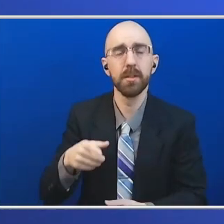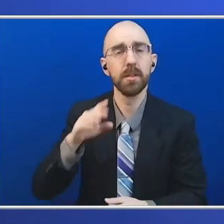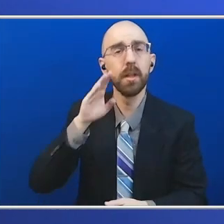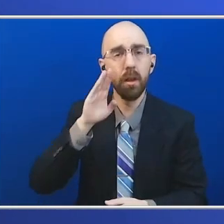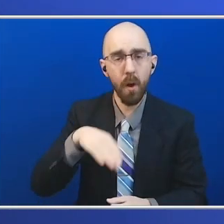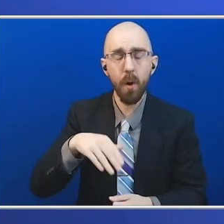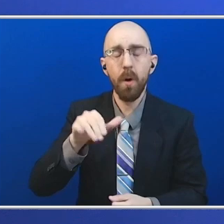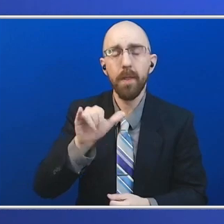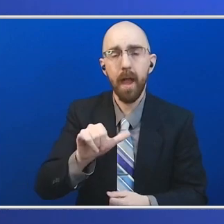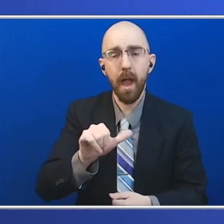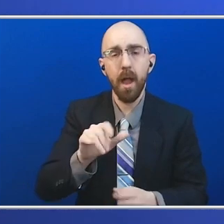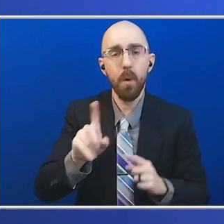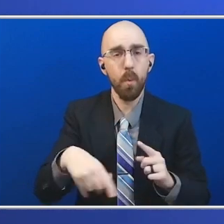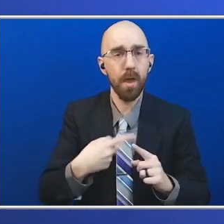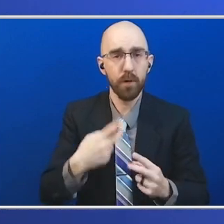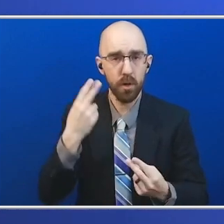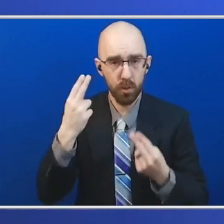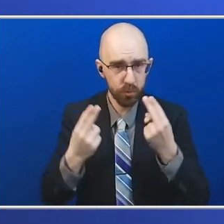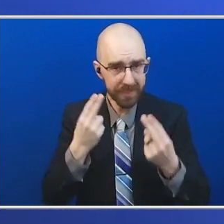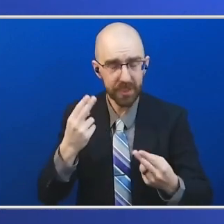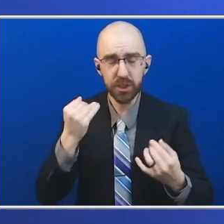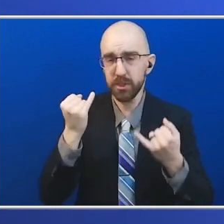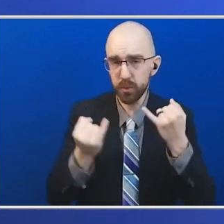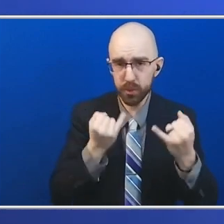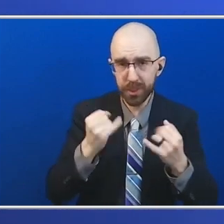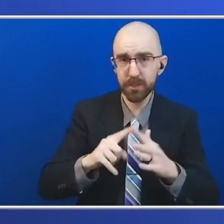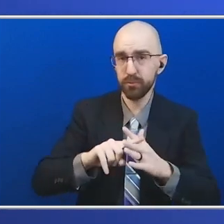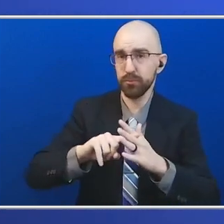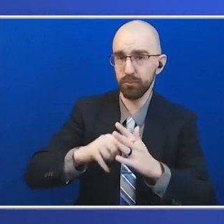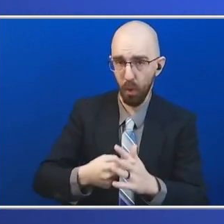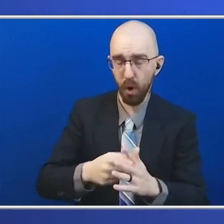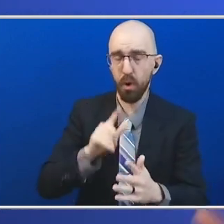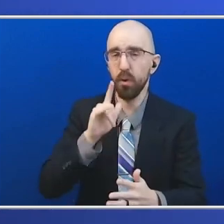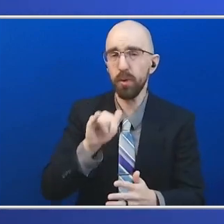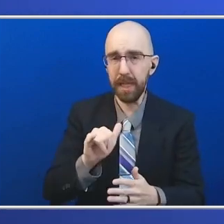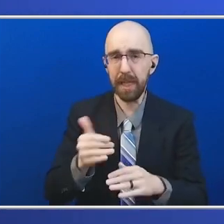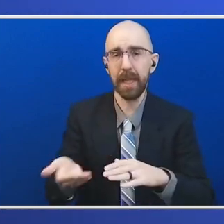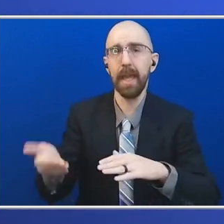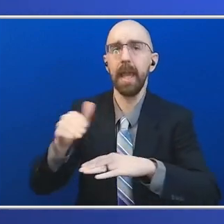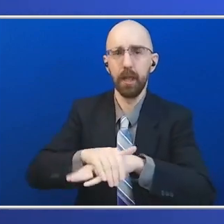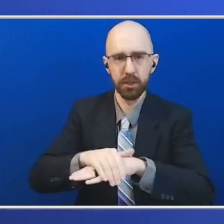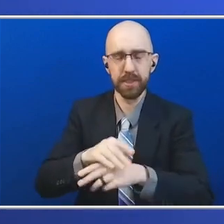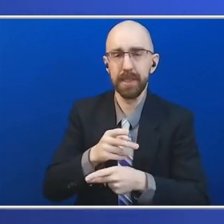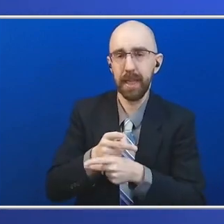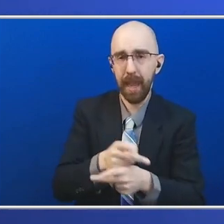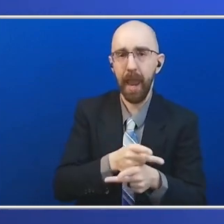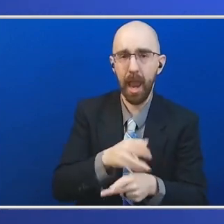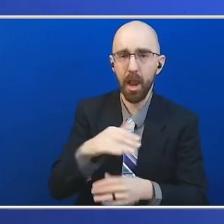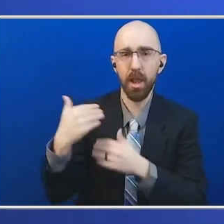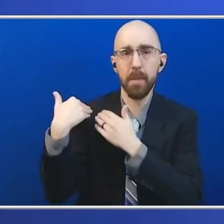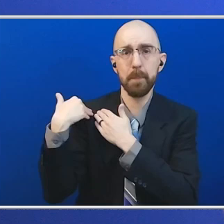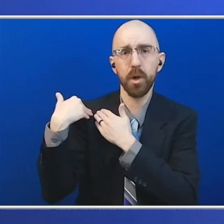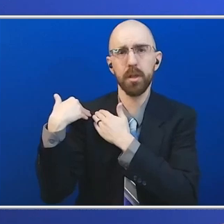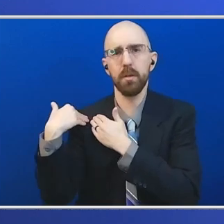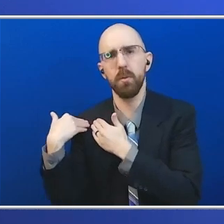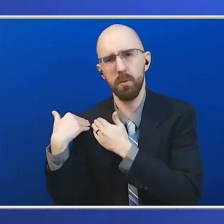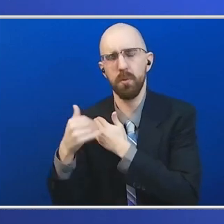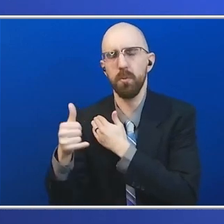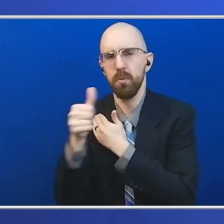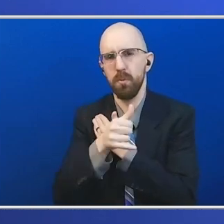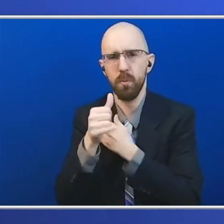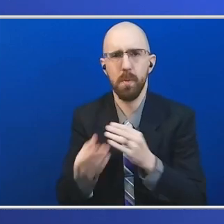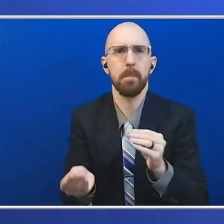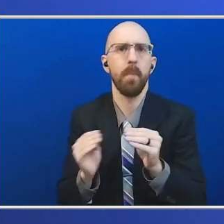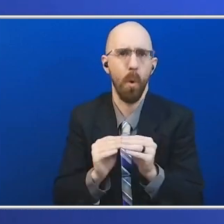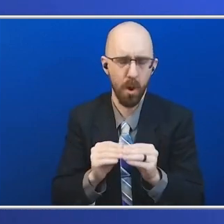the hallucinations and delusions begin, it really increases the caregiver burden significantly. It may start off with simple